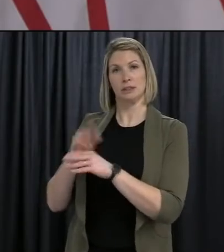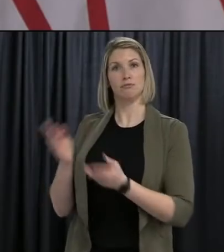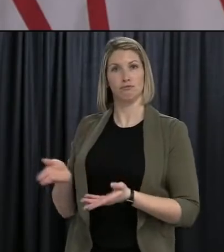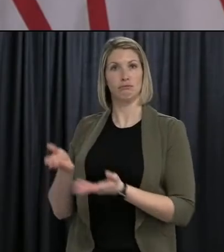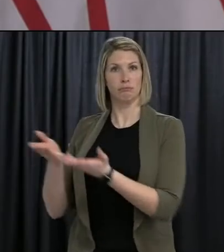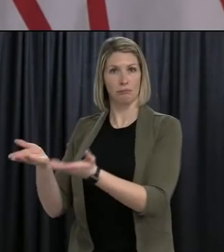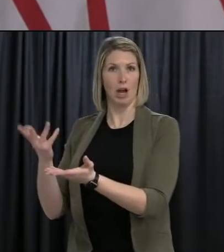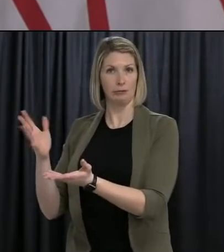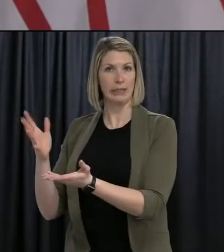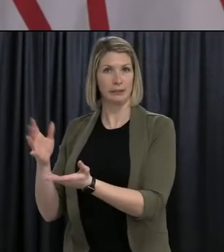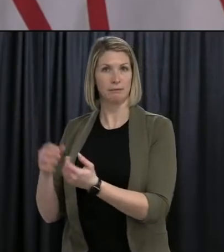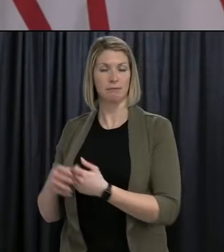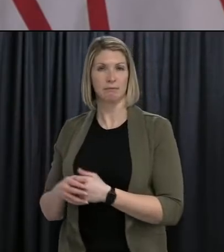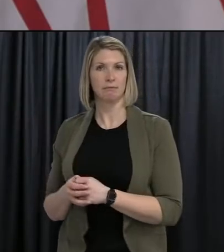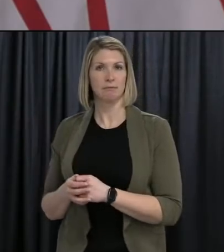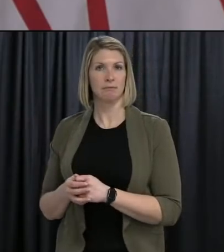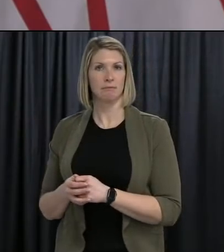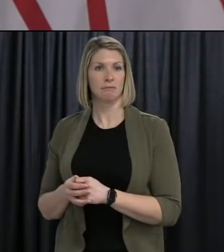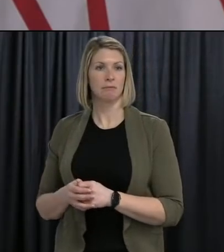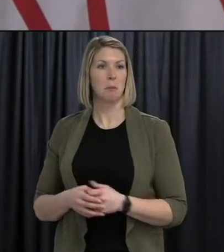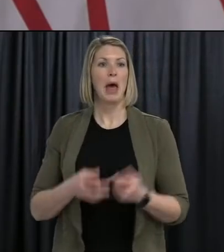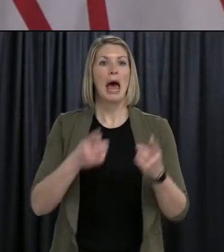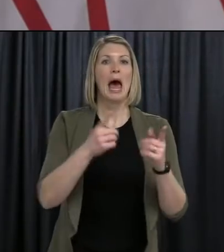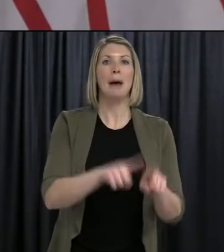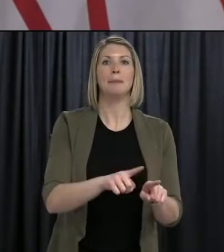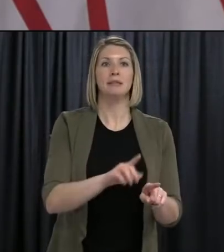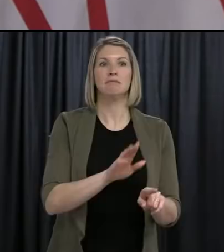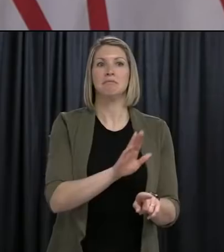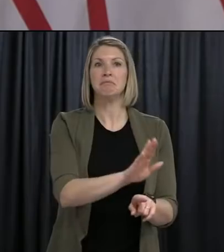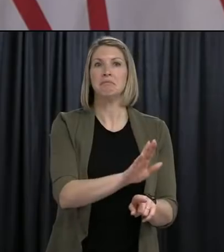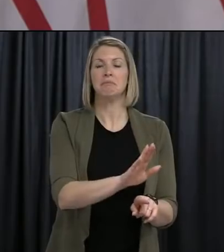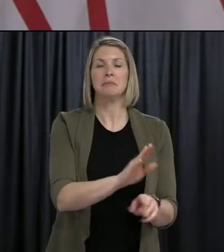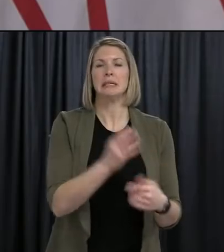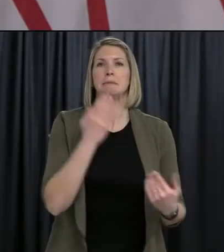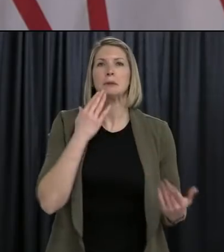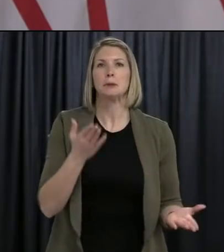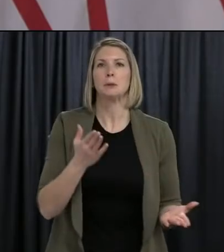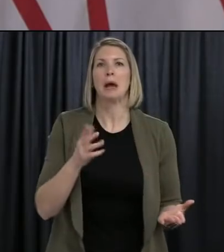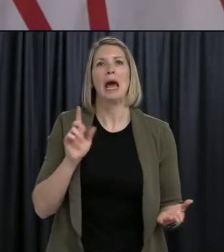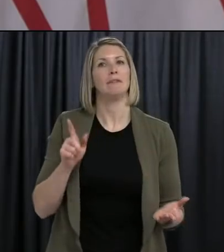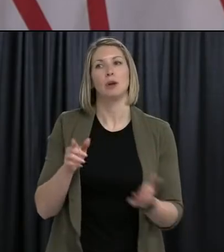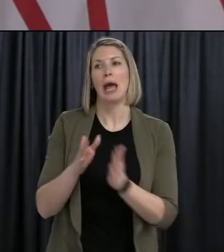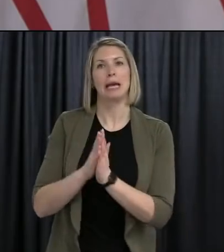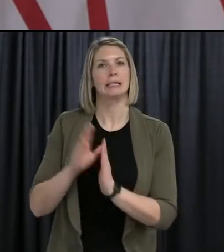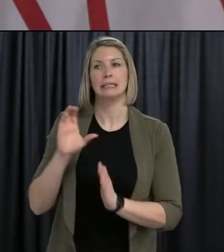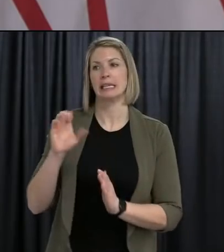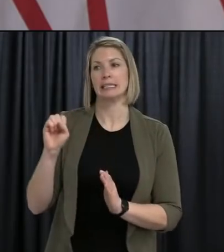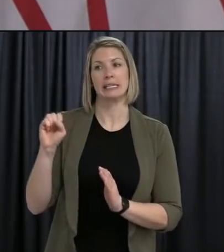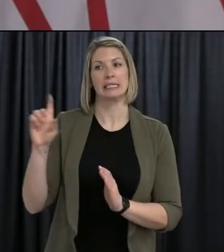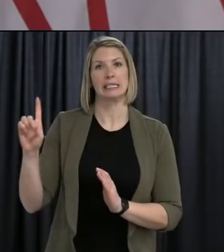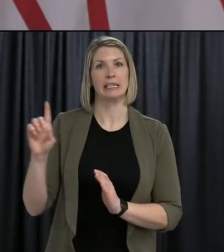happen, but, what's actually happening, I guess I'll have to direct you to CSSD for that answer.